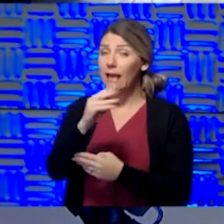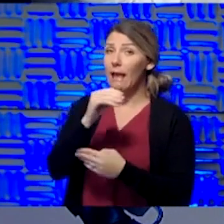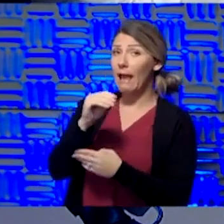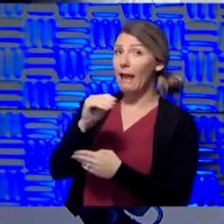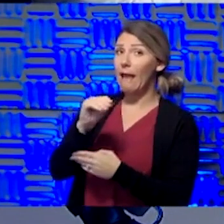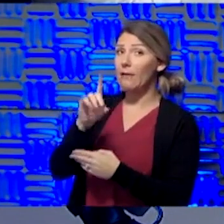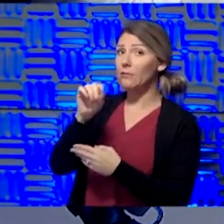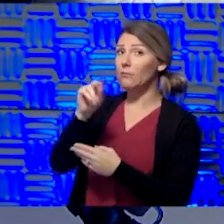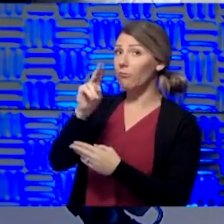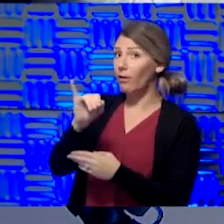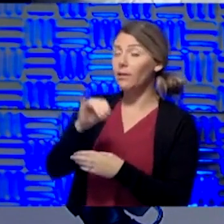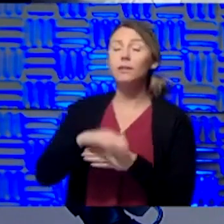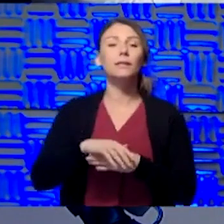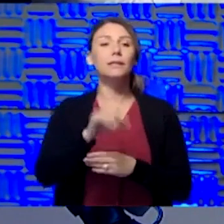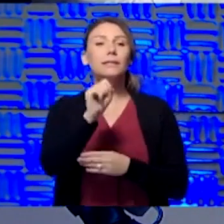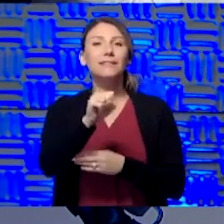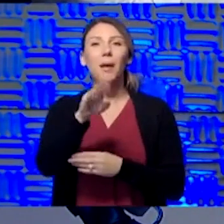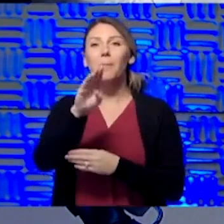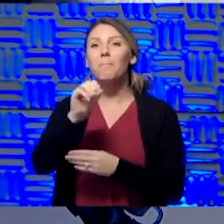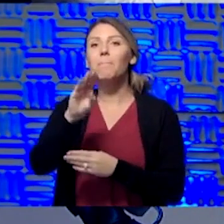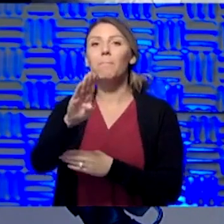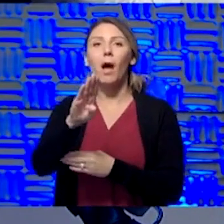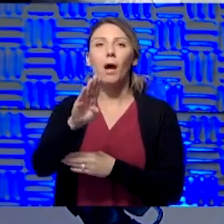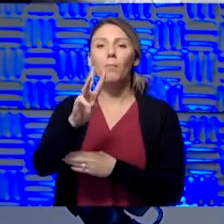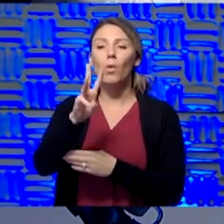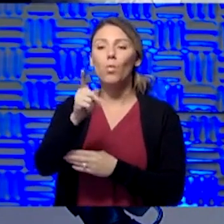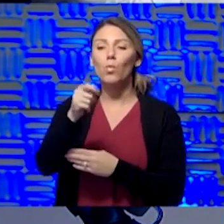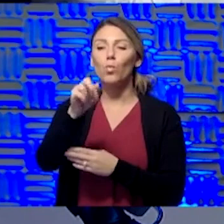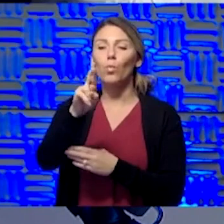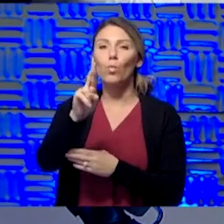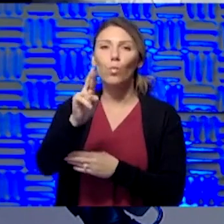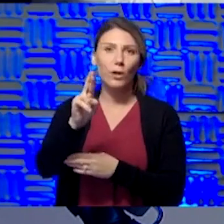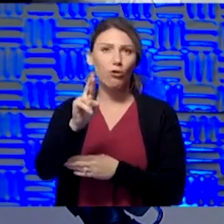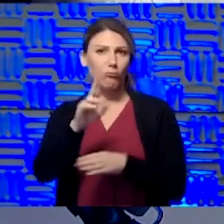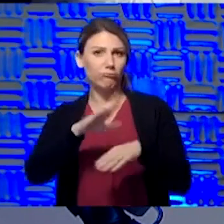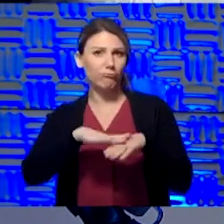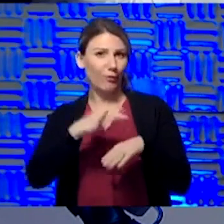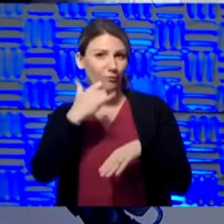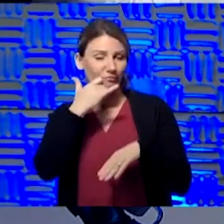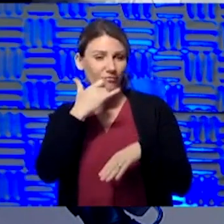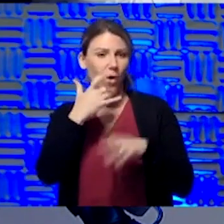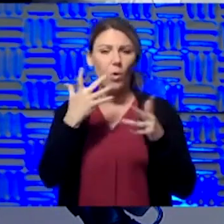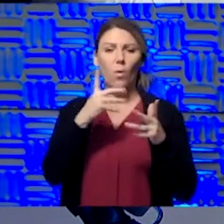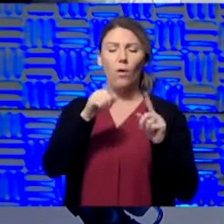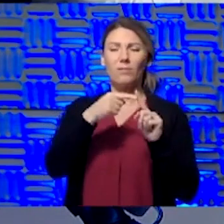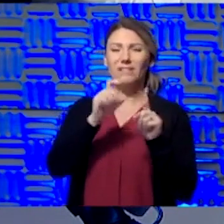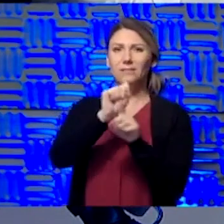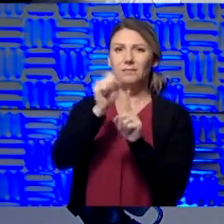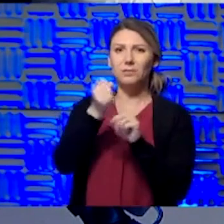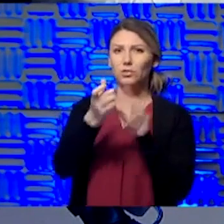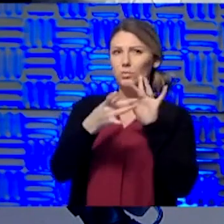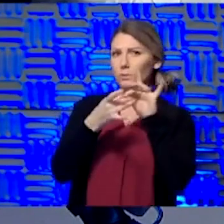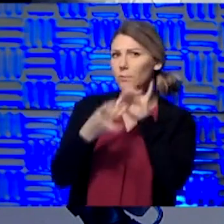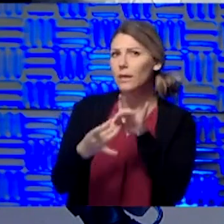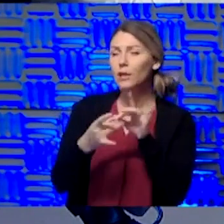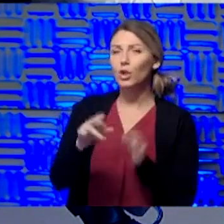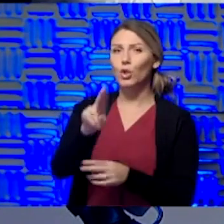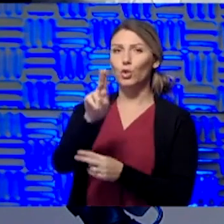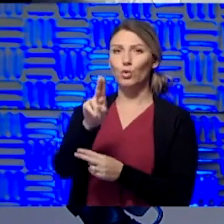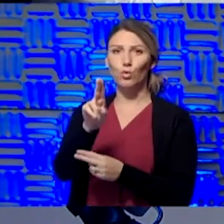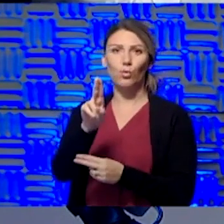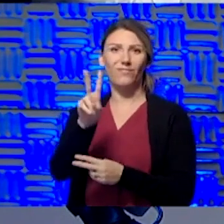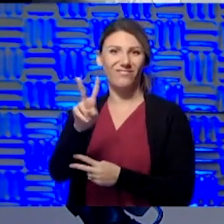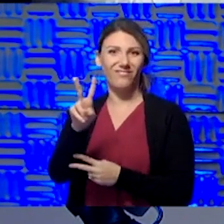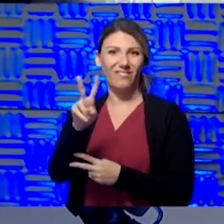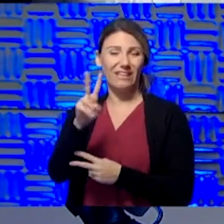doctor. I've got a question. This is Bob Winter. What about the situation with the UV light situation on